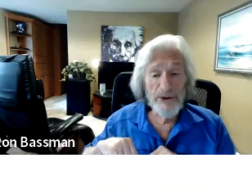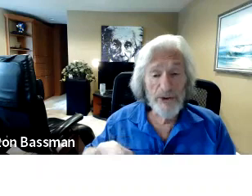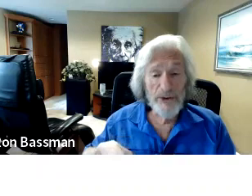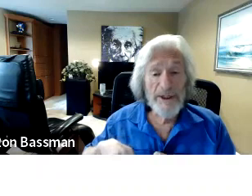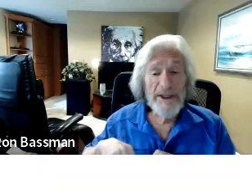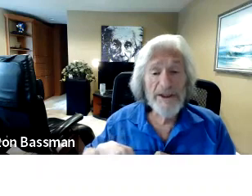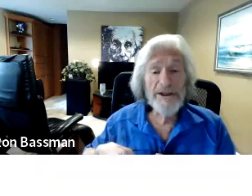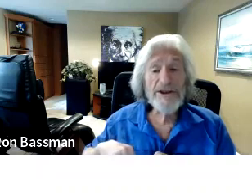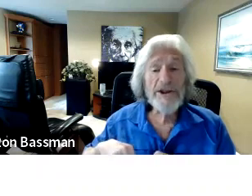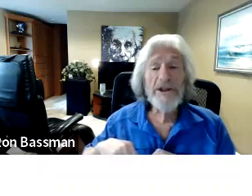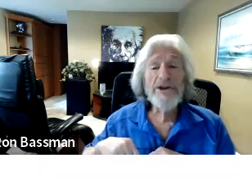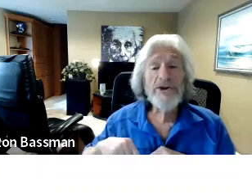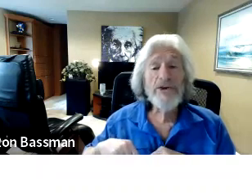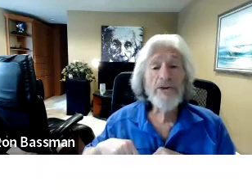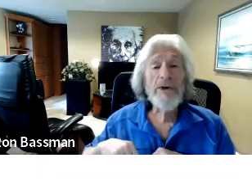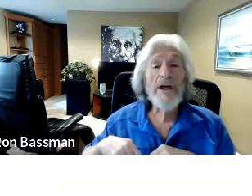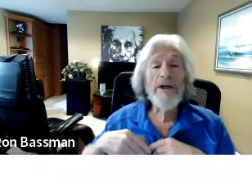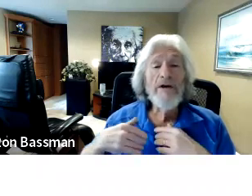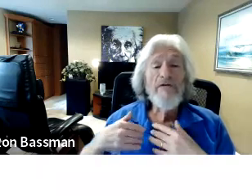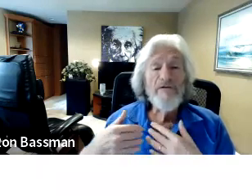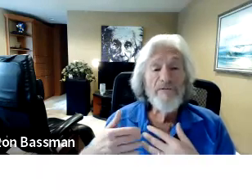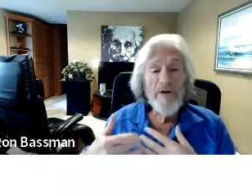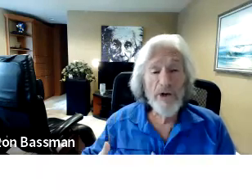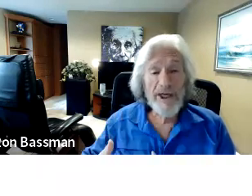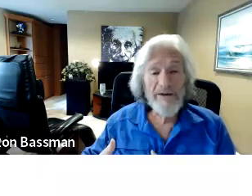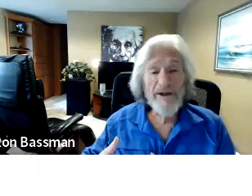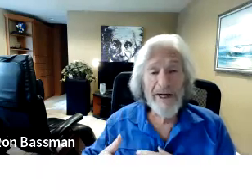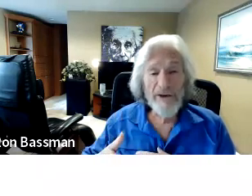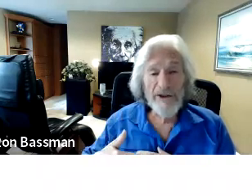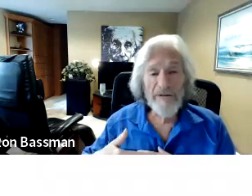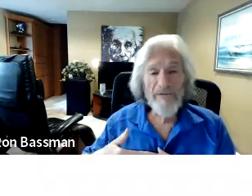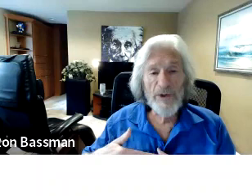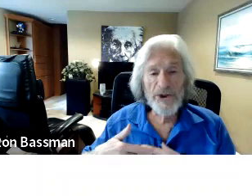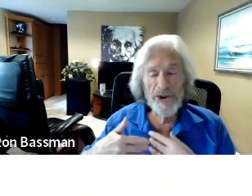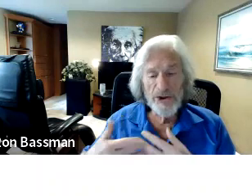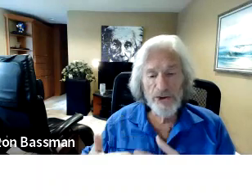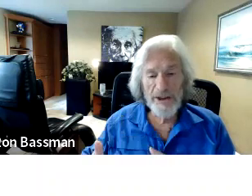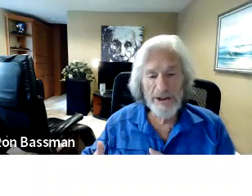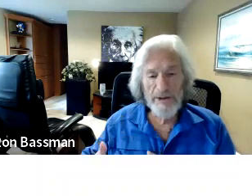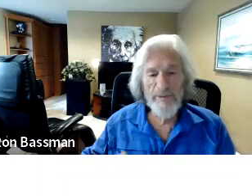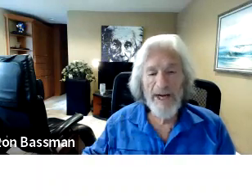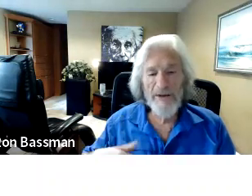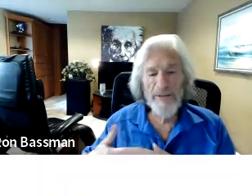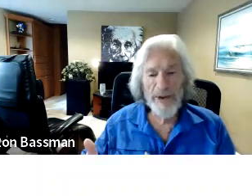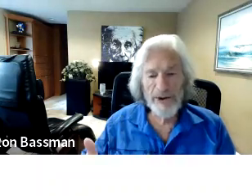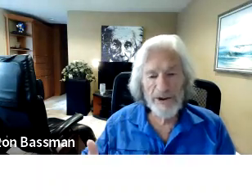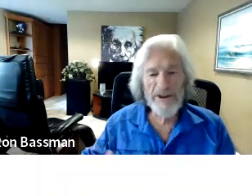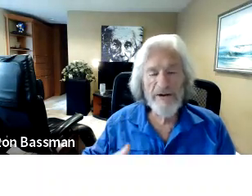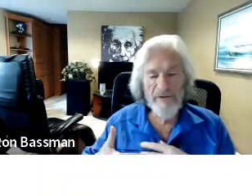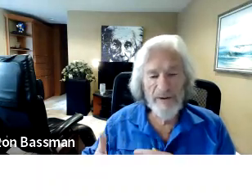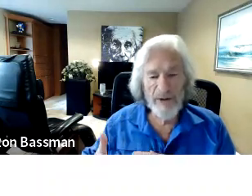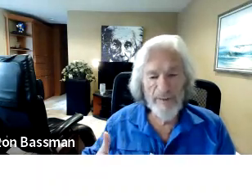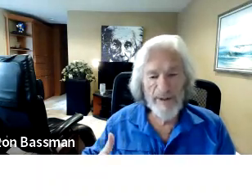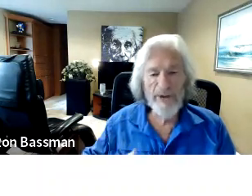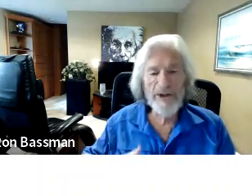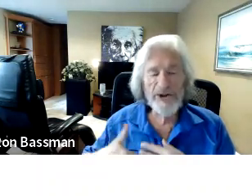up to do is to look at the narrative, which is constructed by the person,